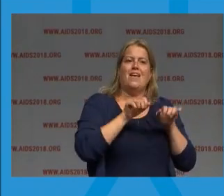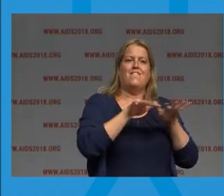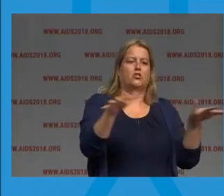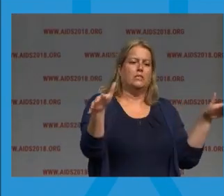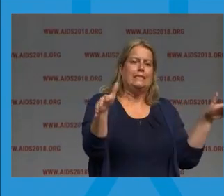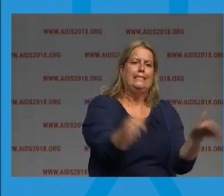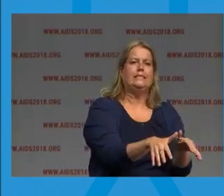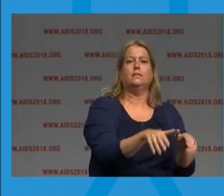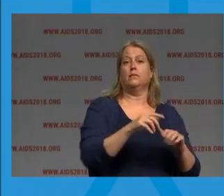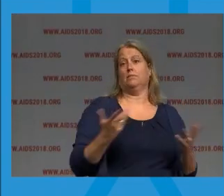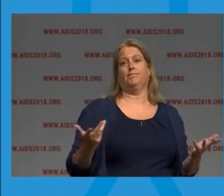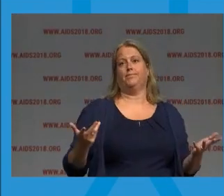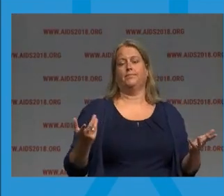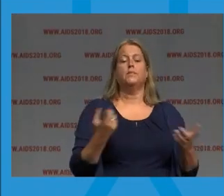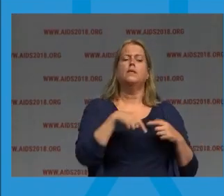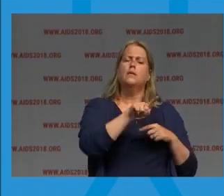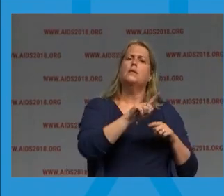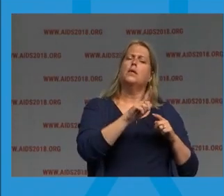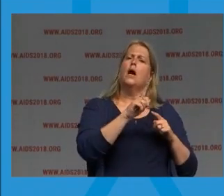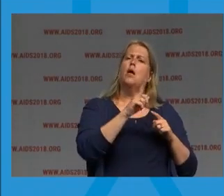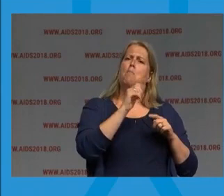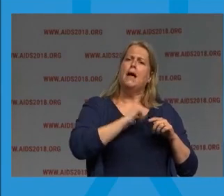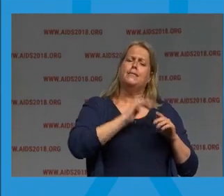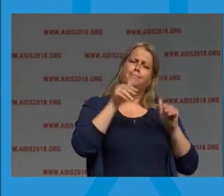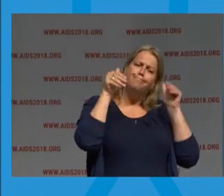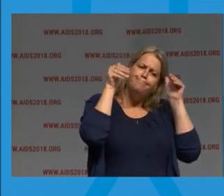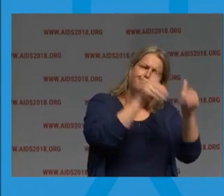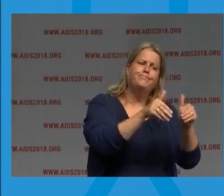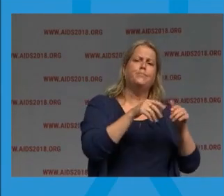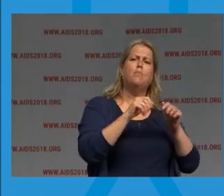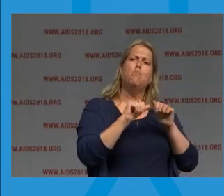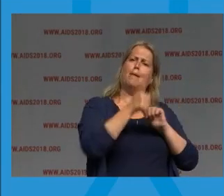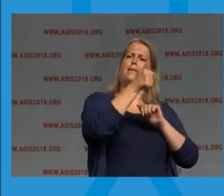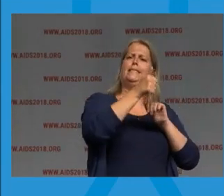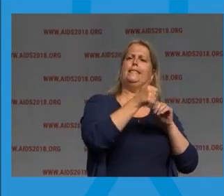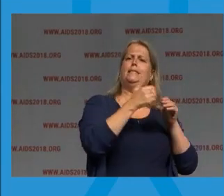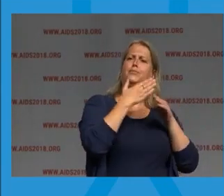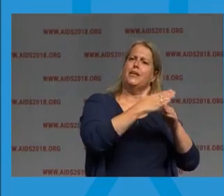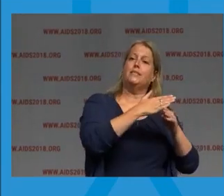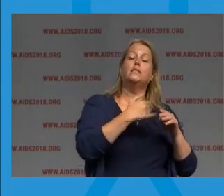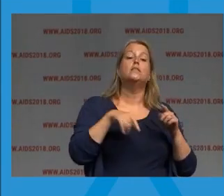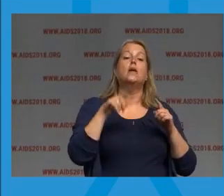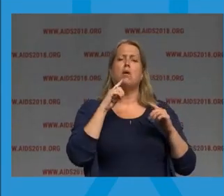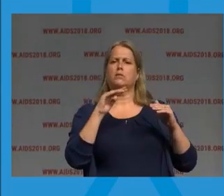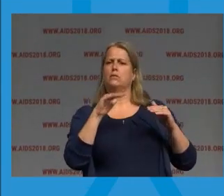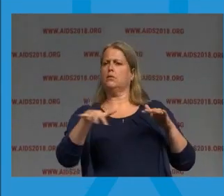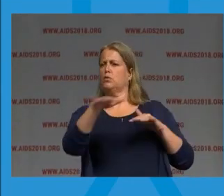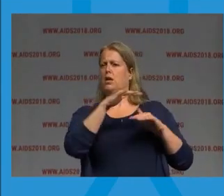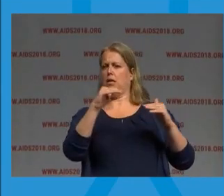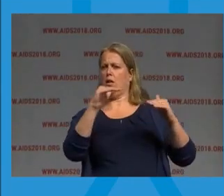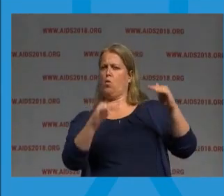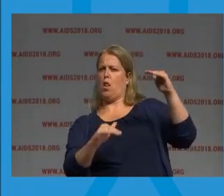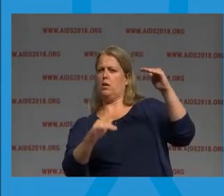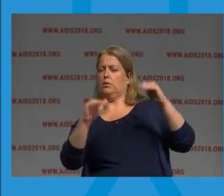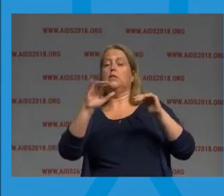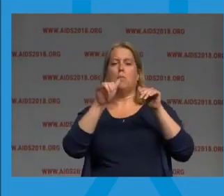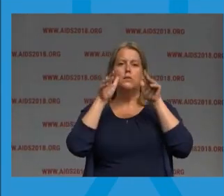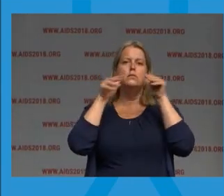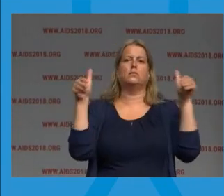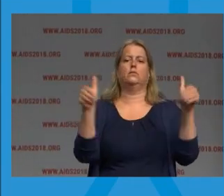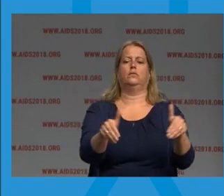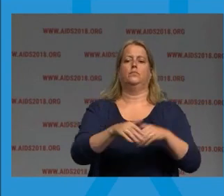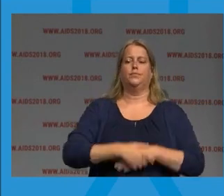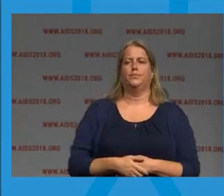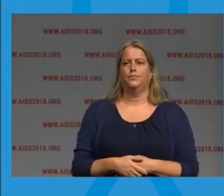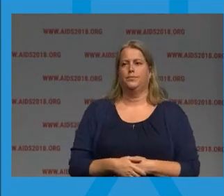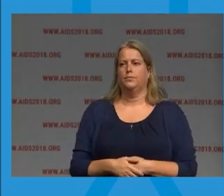We need to renew our focus on primary prevention and consider the inequalities in our societies. Addressing the structural